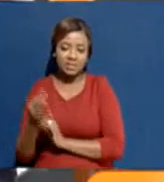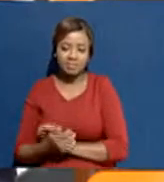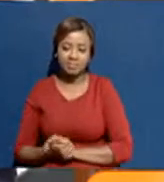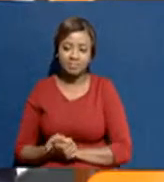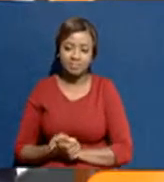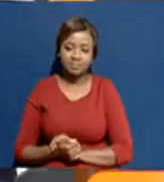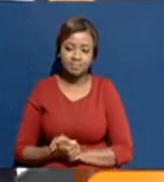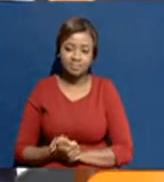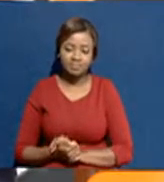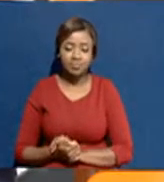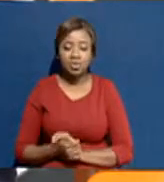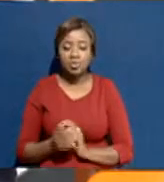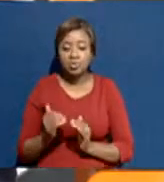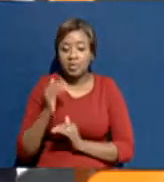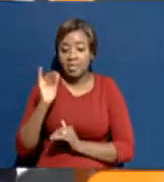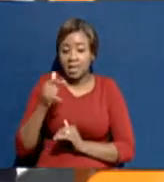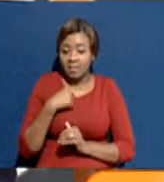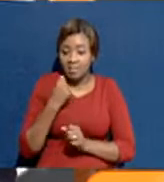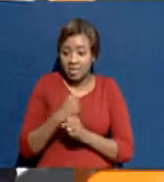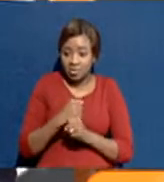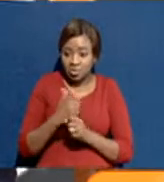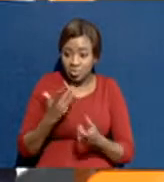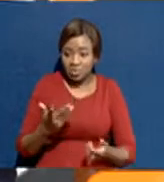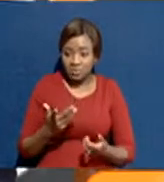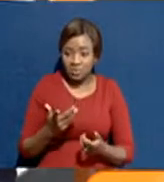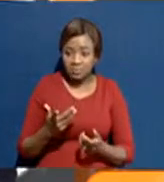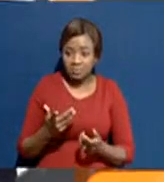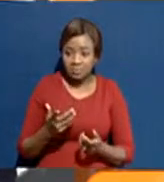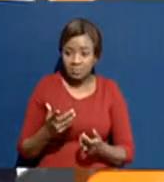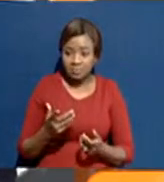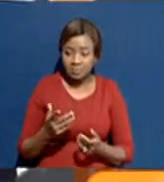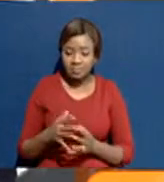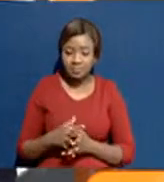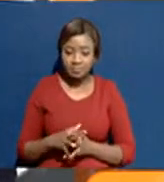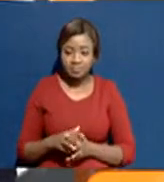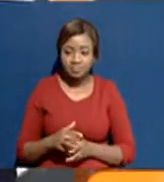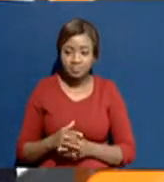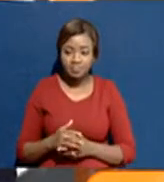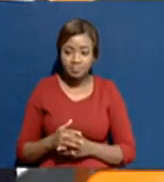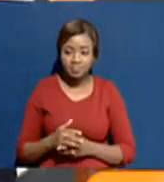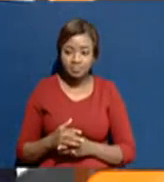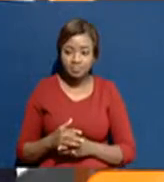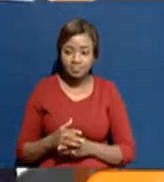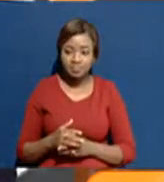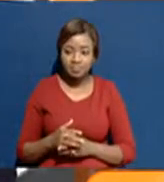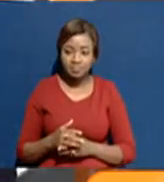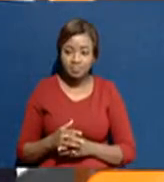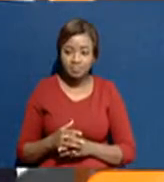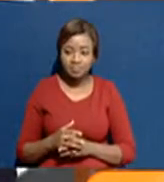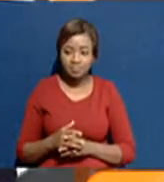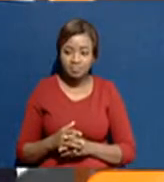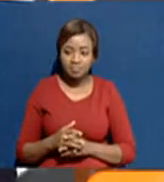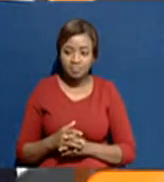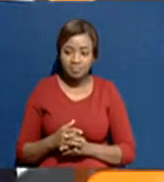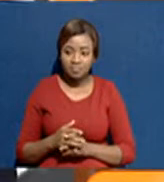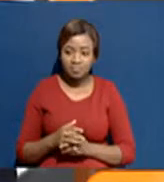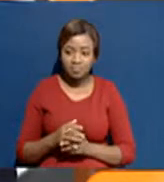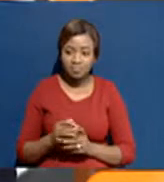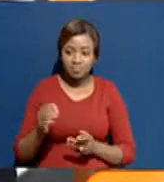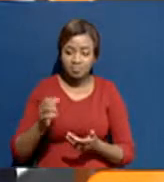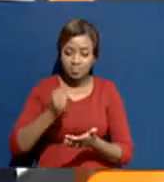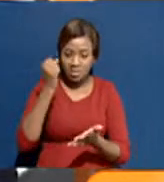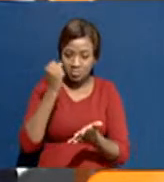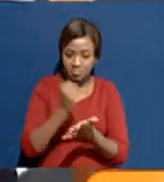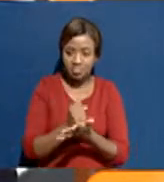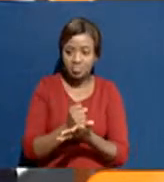So what I did now, I gazetted the deputy chairperson, my deputy, yep, as a deputy